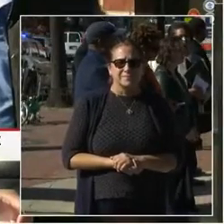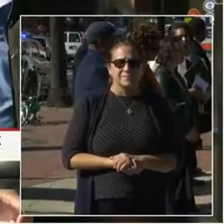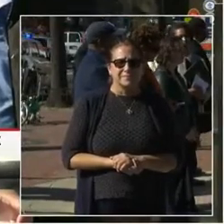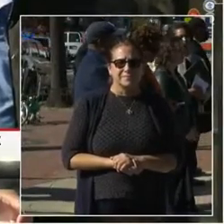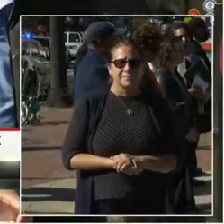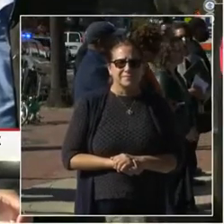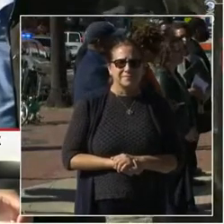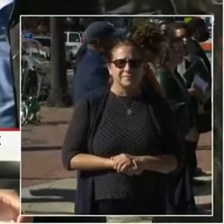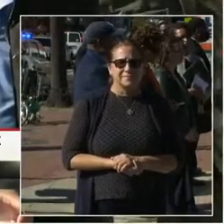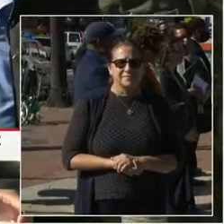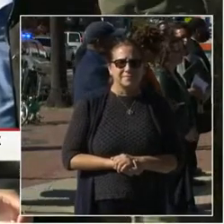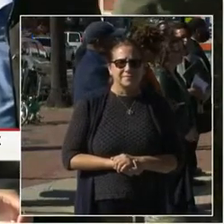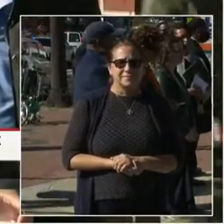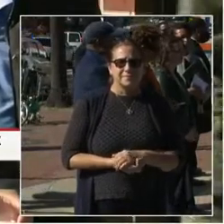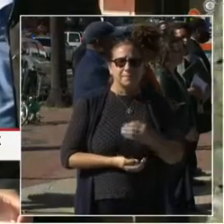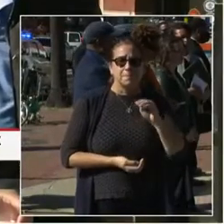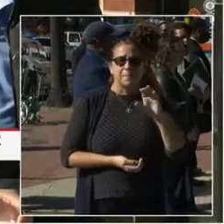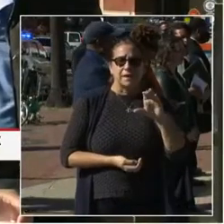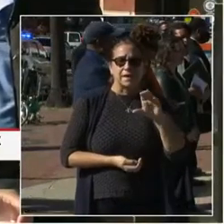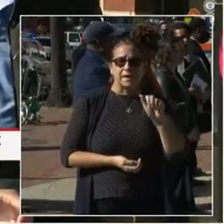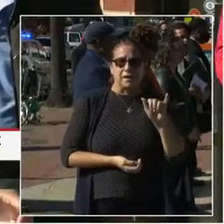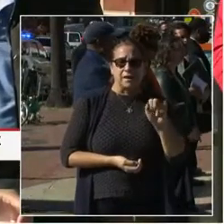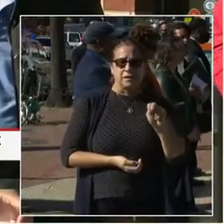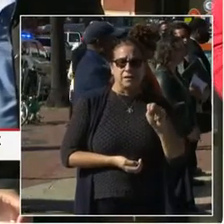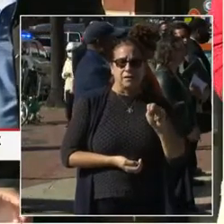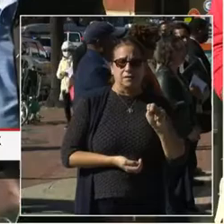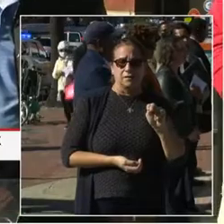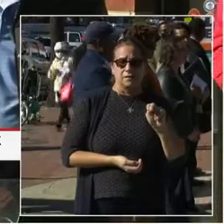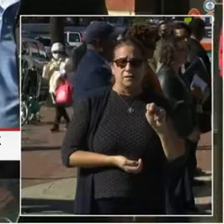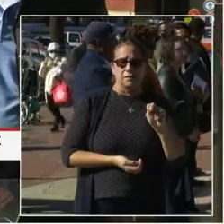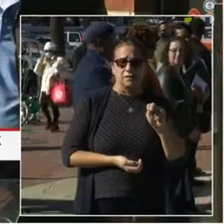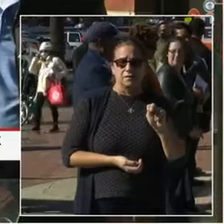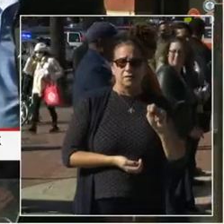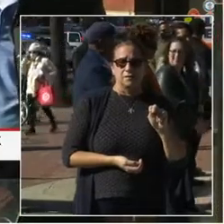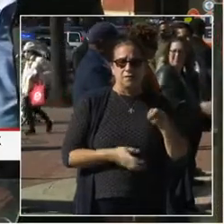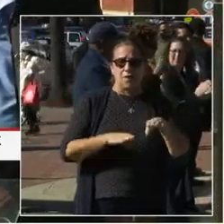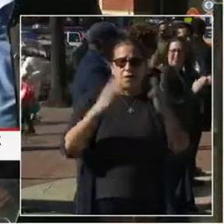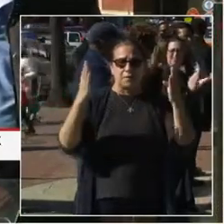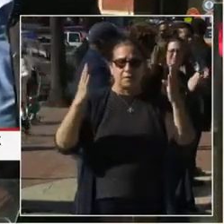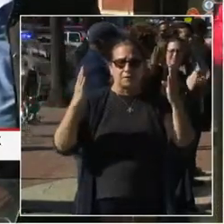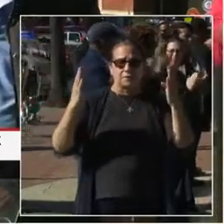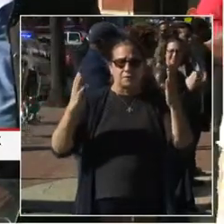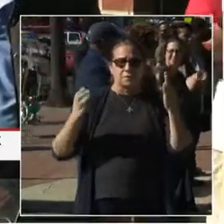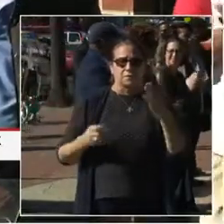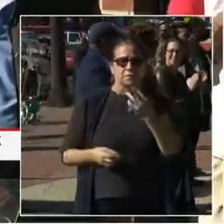Smoke, who's opening not one, but 2 restaurants east of the river with the Food Access Fund.